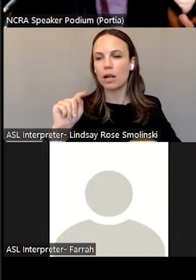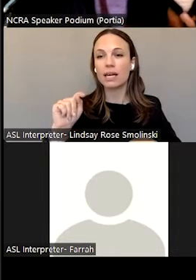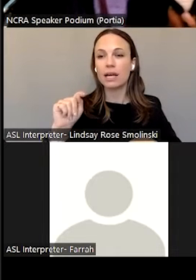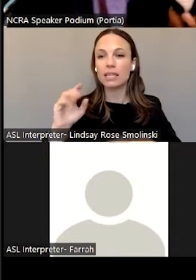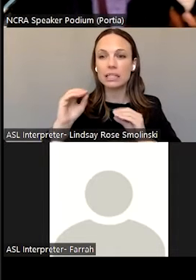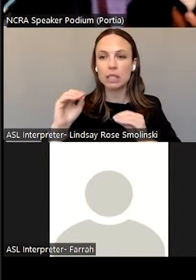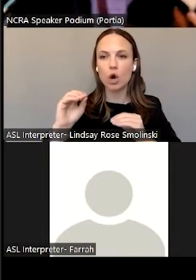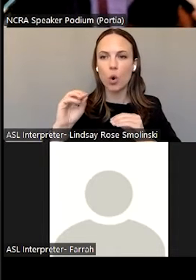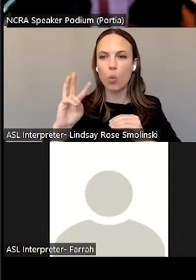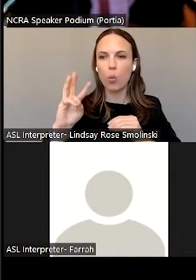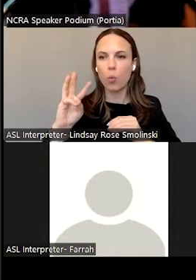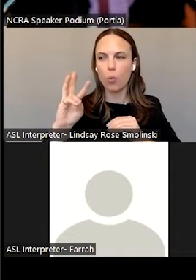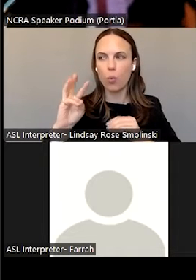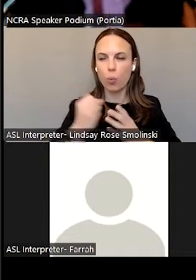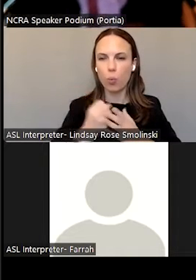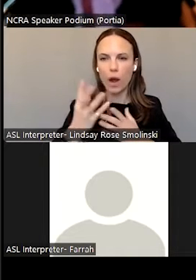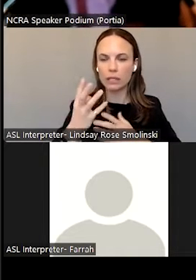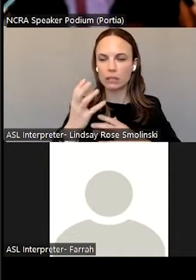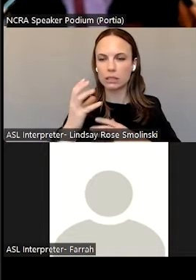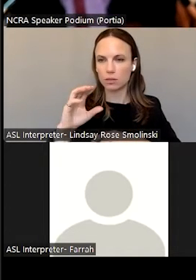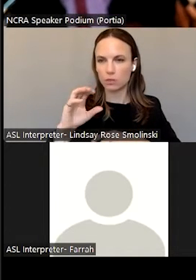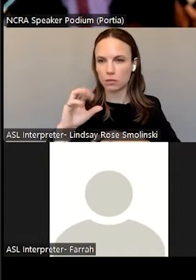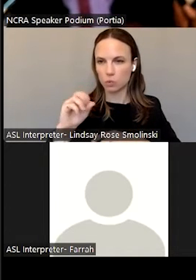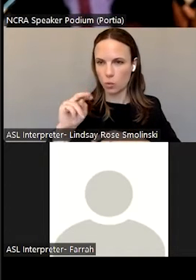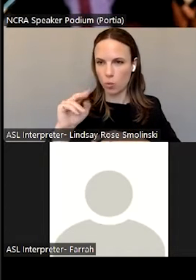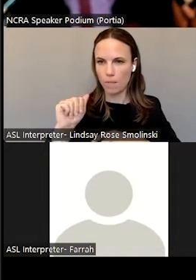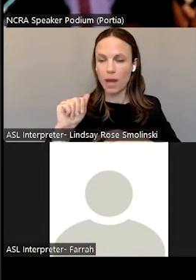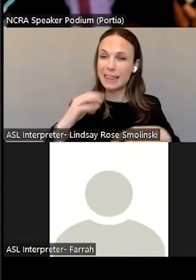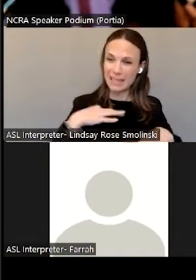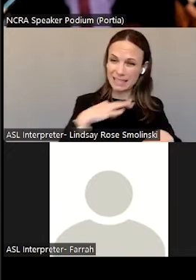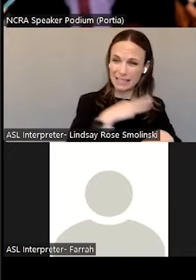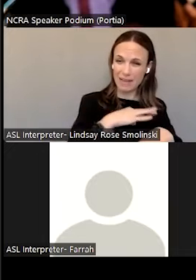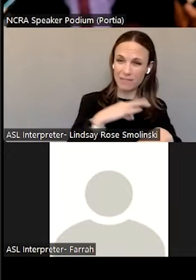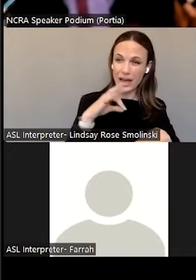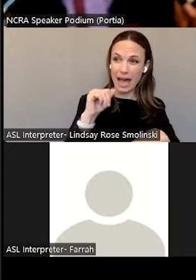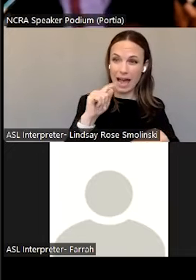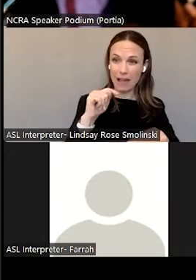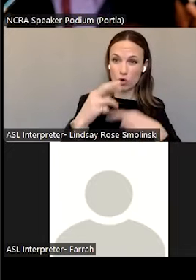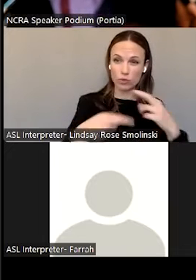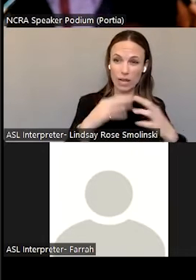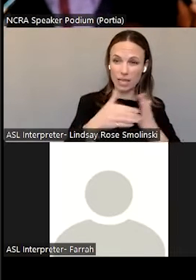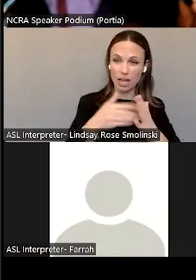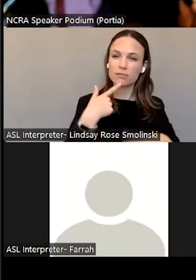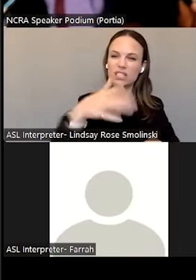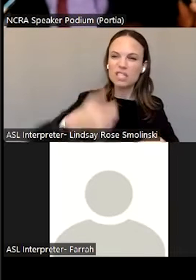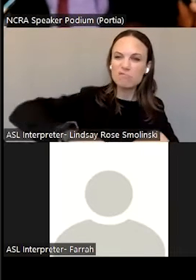Sonoma. Do the staff at the recycling centers ever ask you to leave?